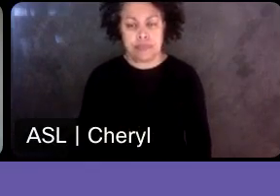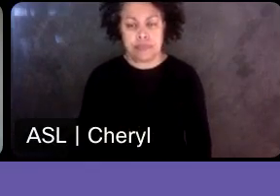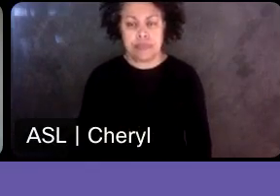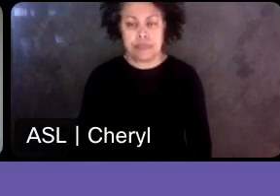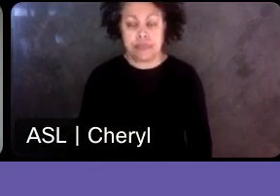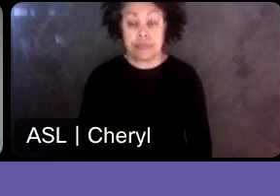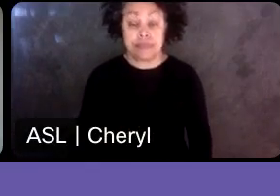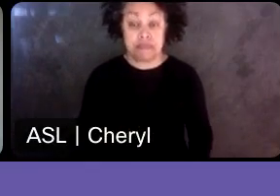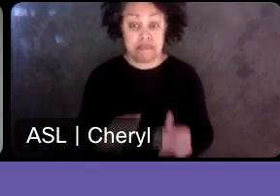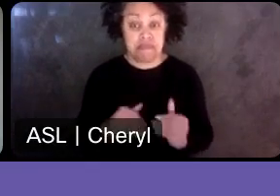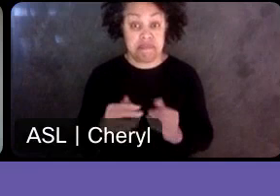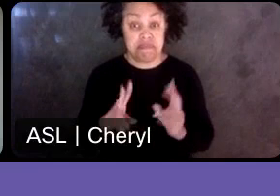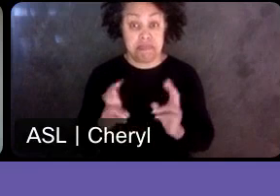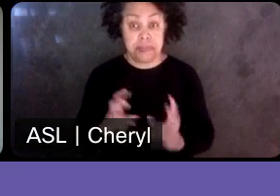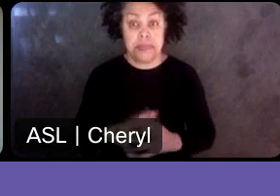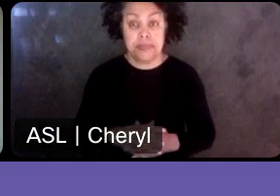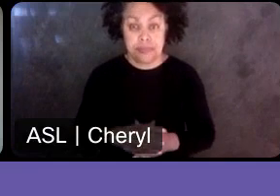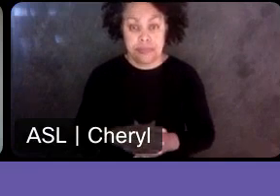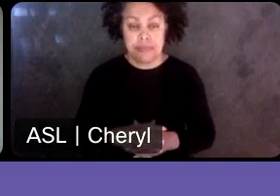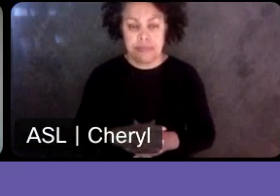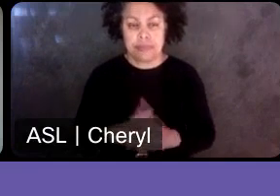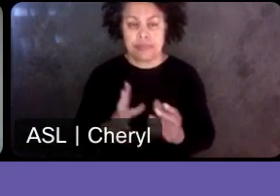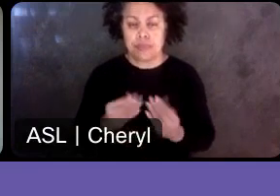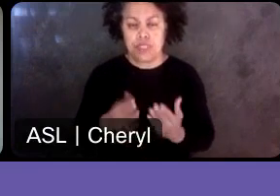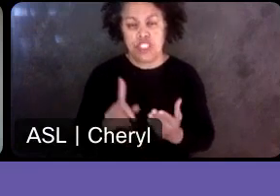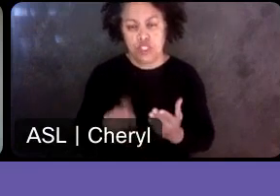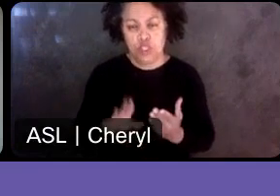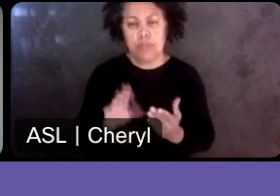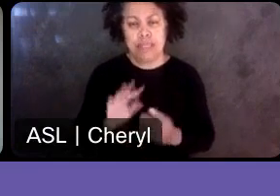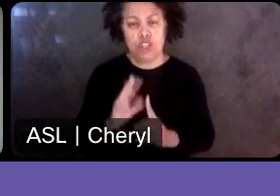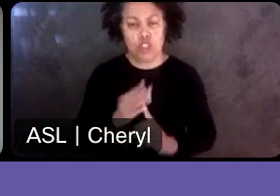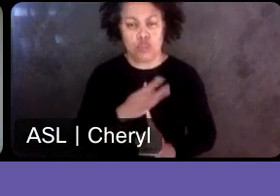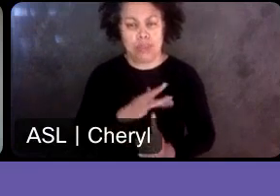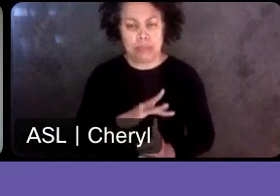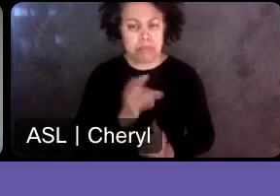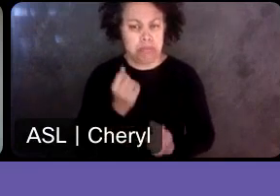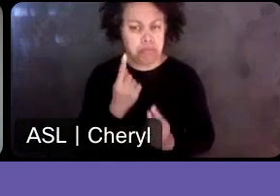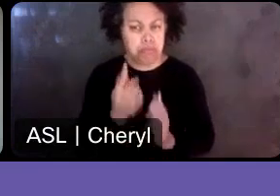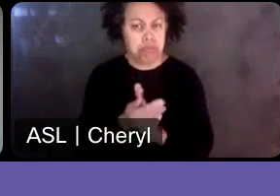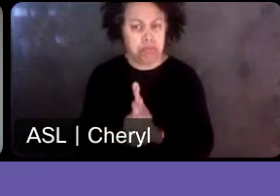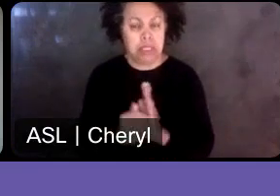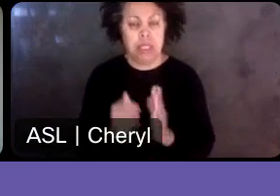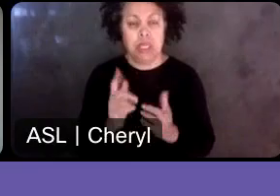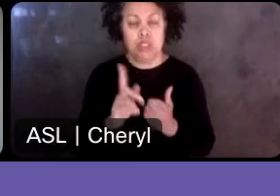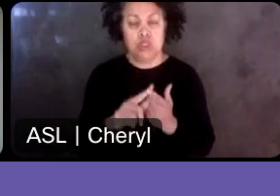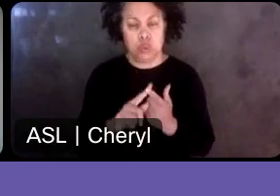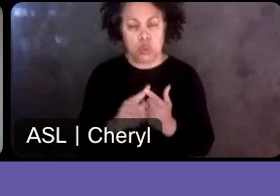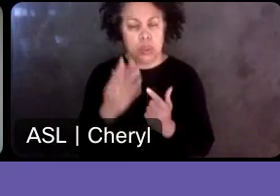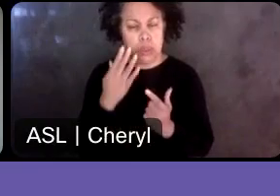Next quote. Providers need to be culturally competent and responsive, practice